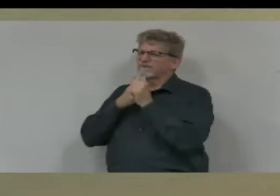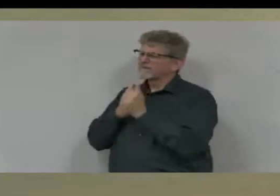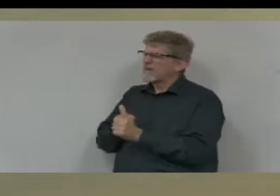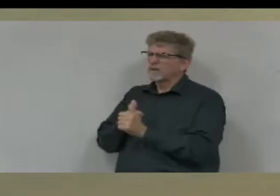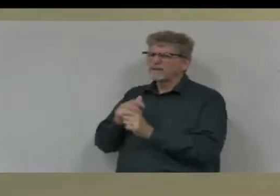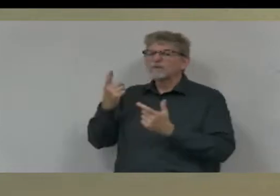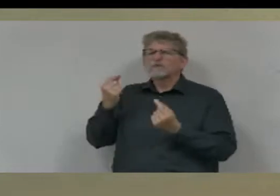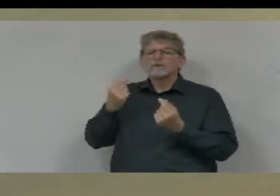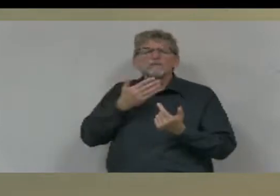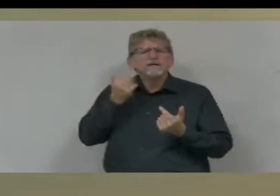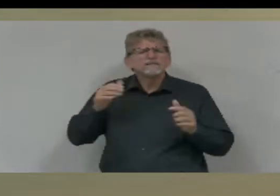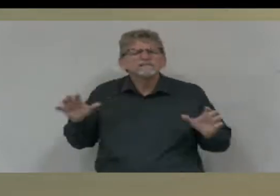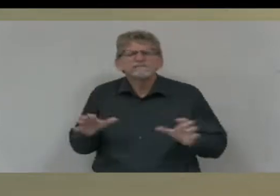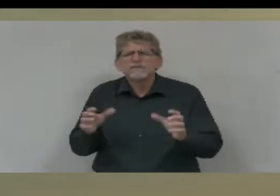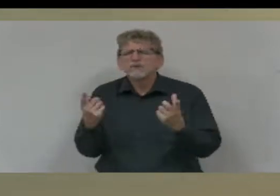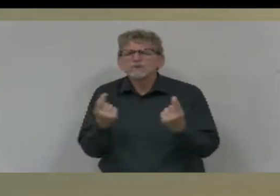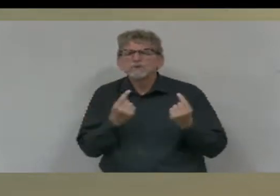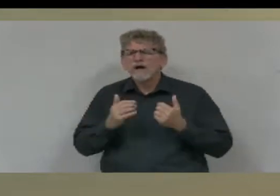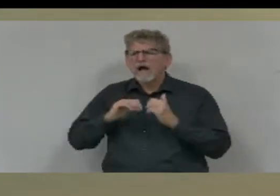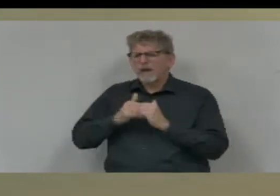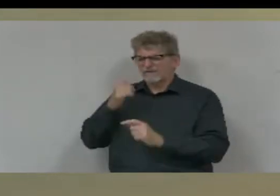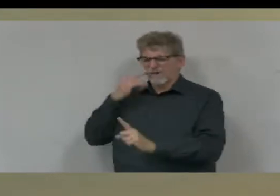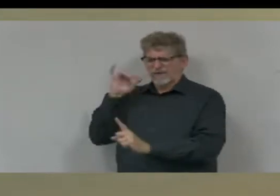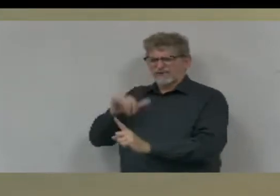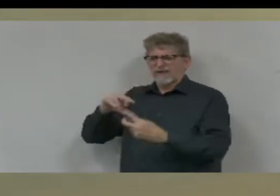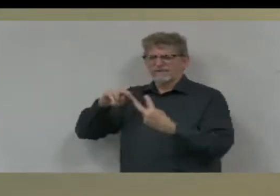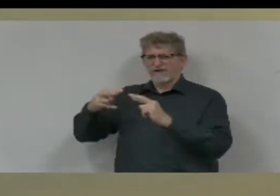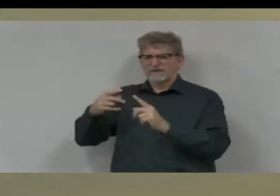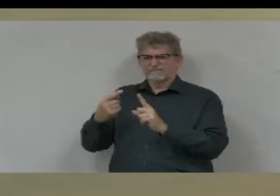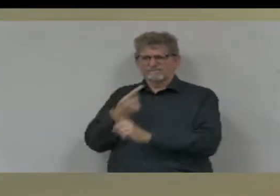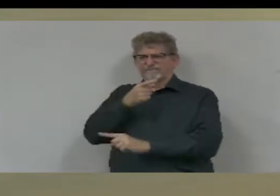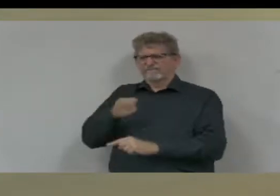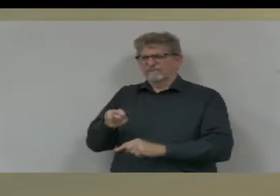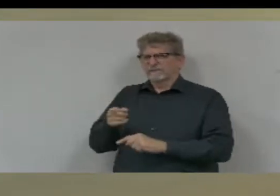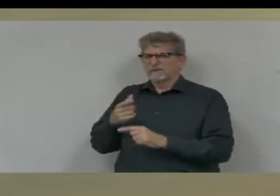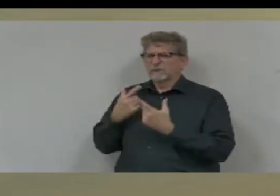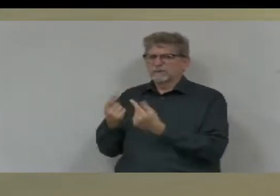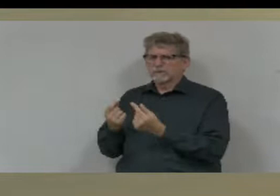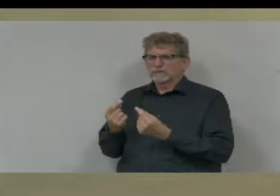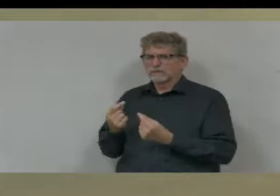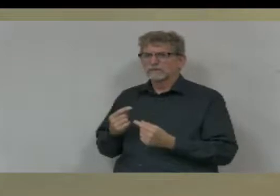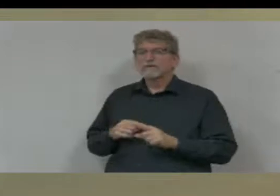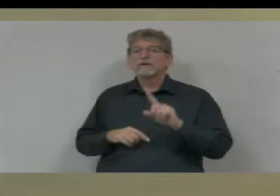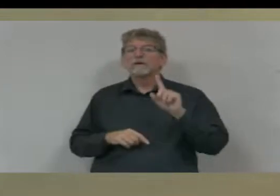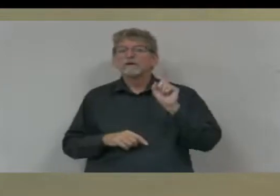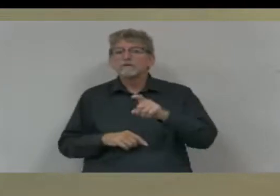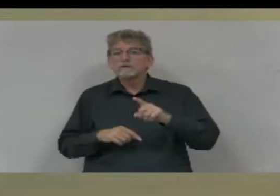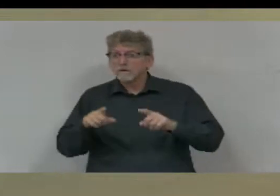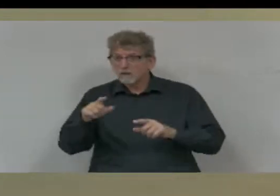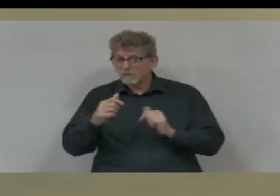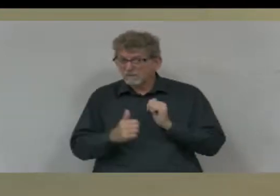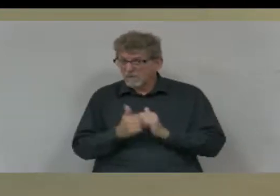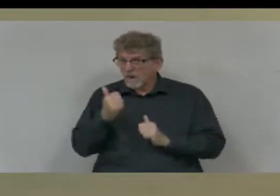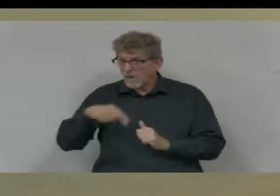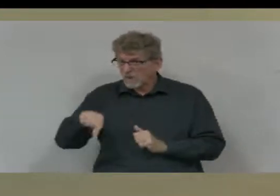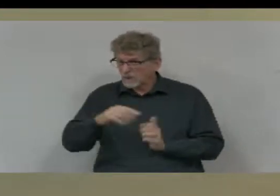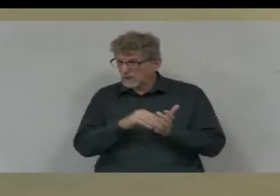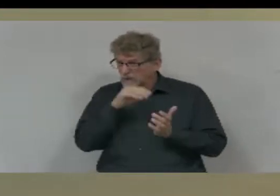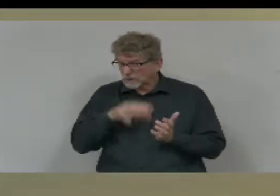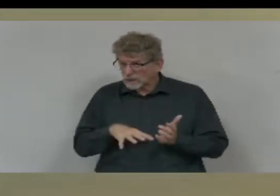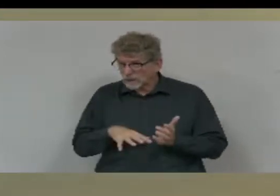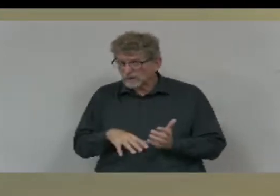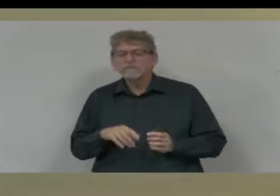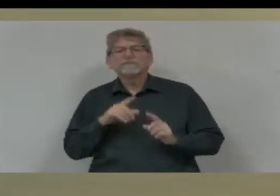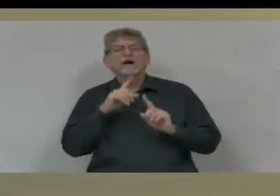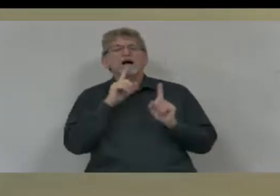of variants. And are they mainly being found among students? Yes. Actually, I would say probably 99% have